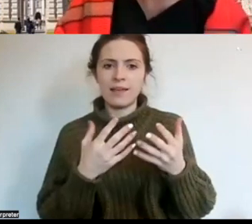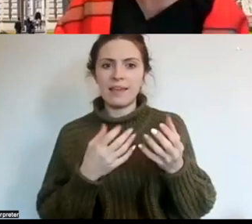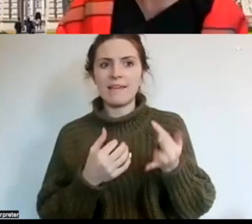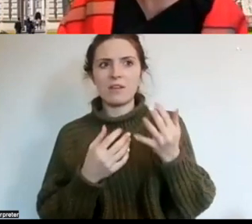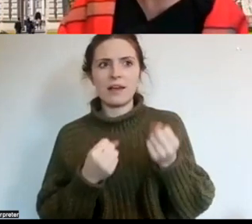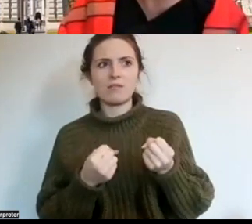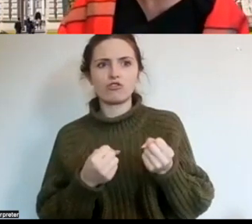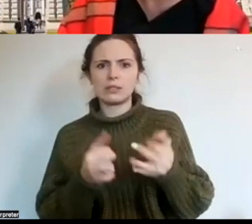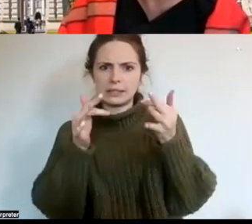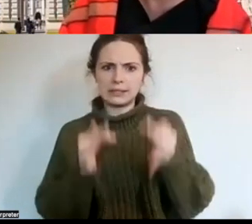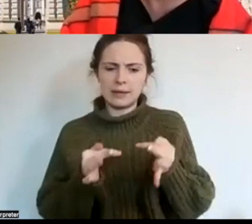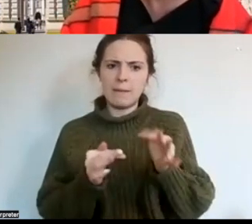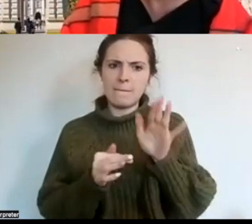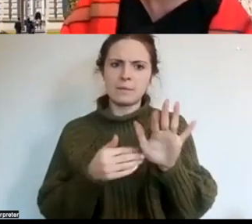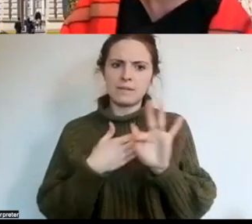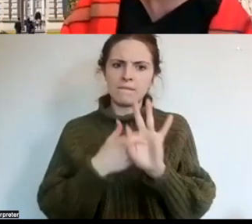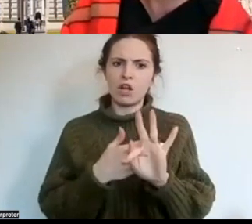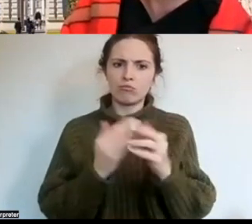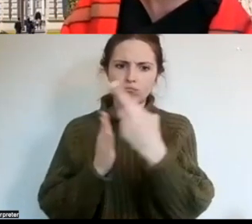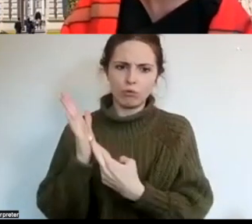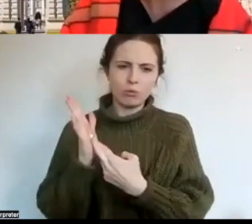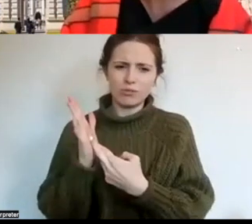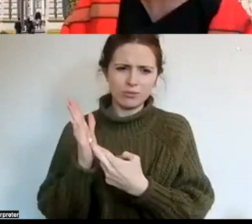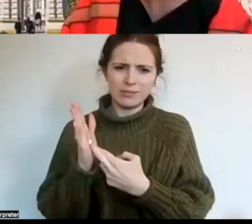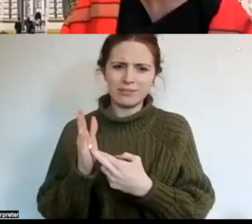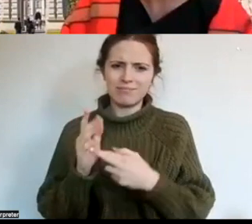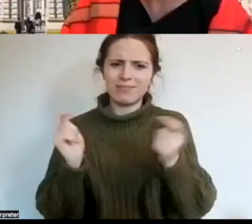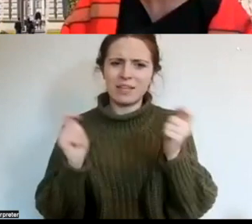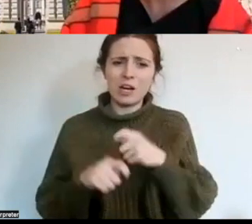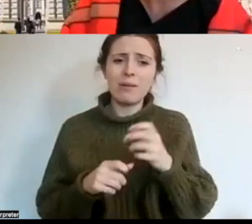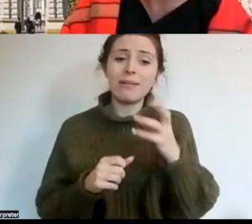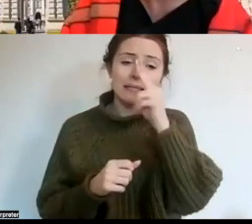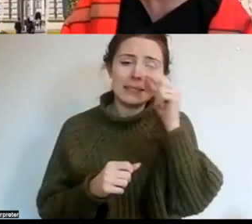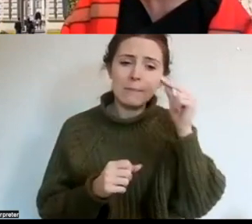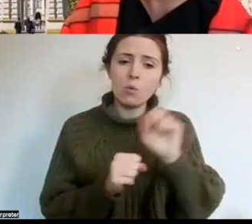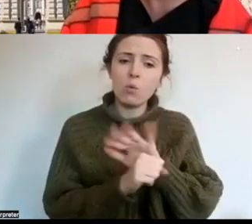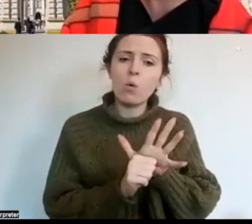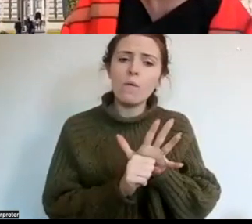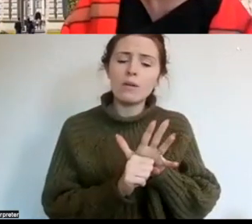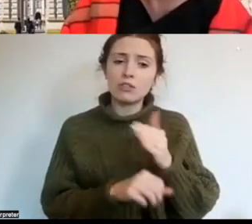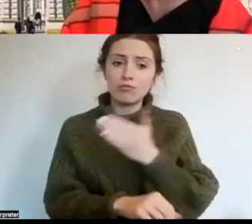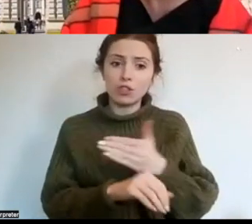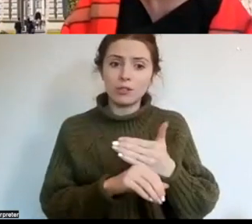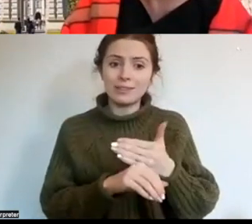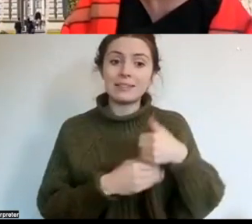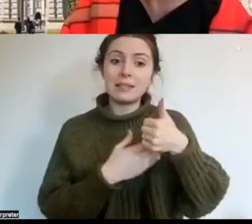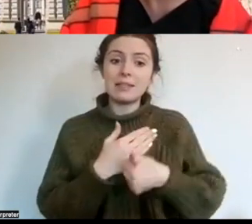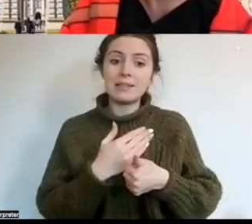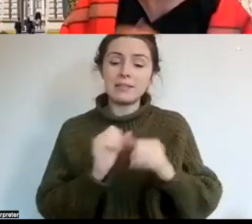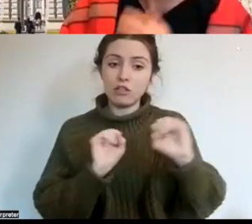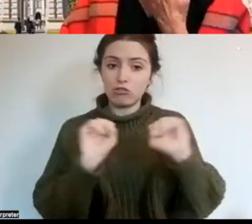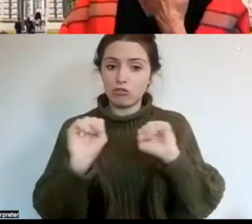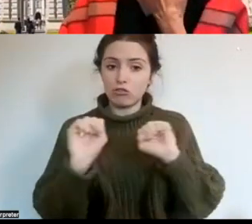the individual. So for example, when COVID pandemic started and day services were